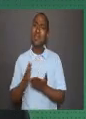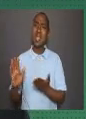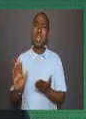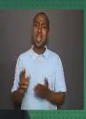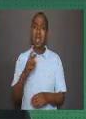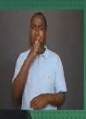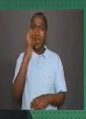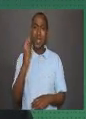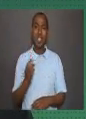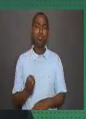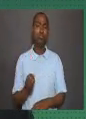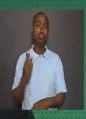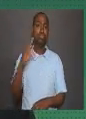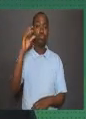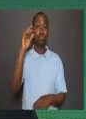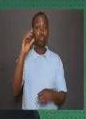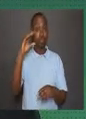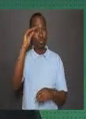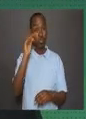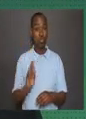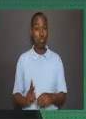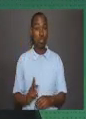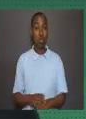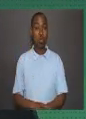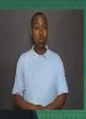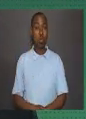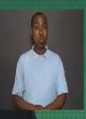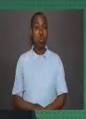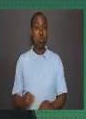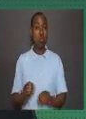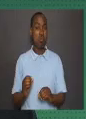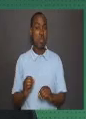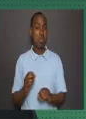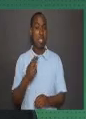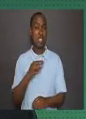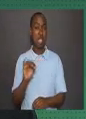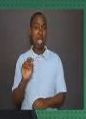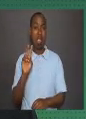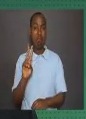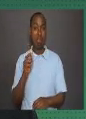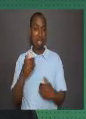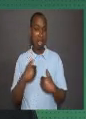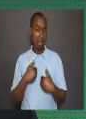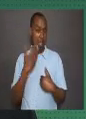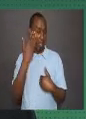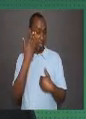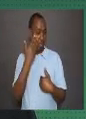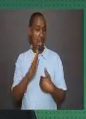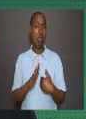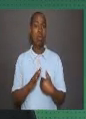people avoid getting tested and then will unknowingly spread